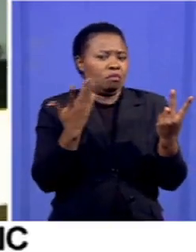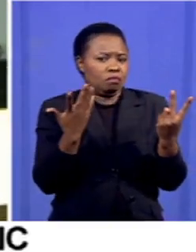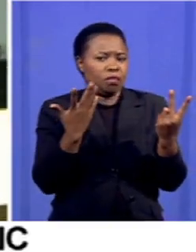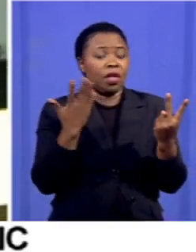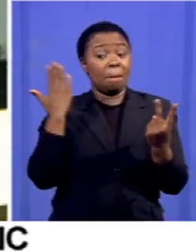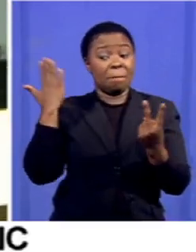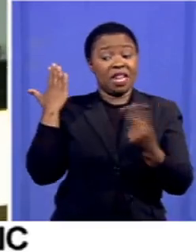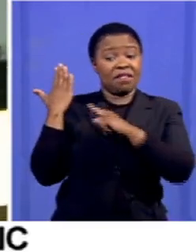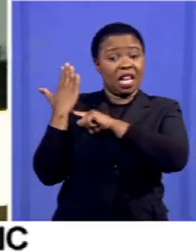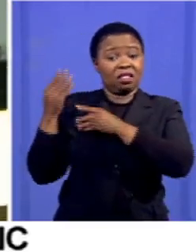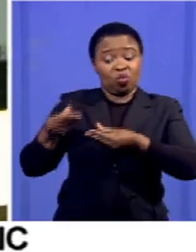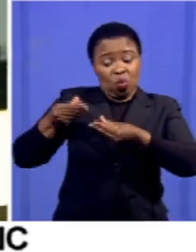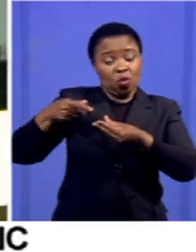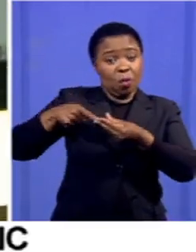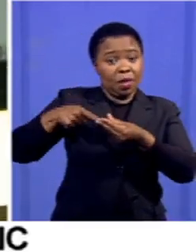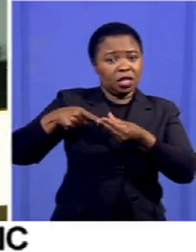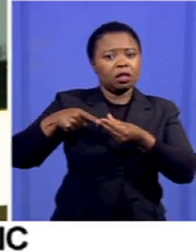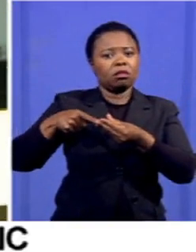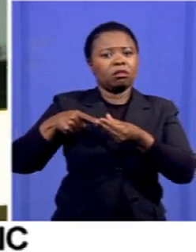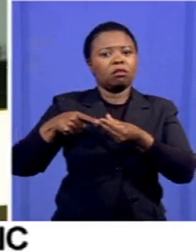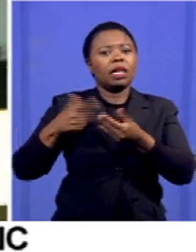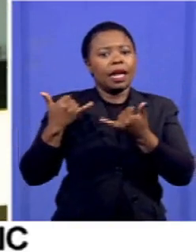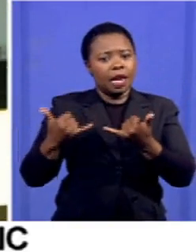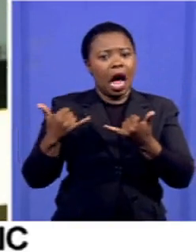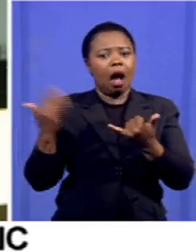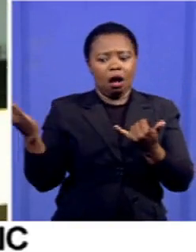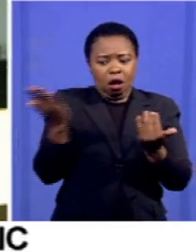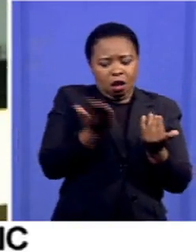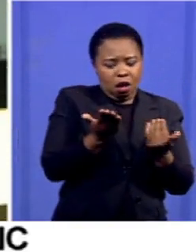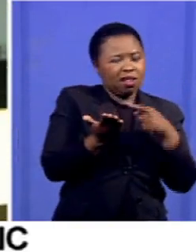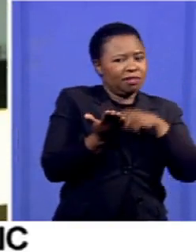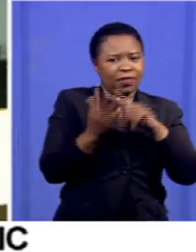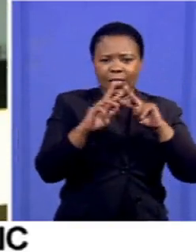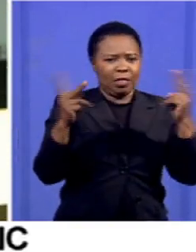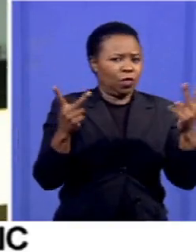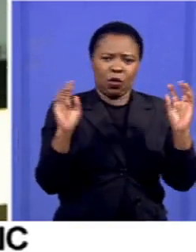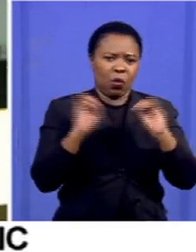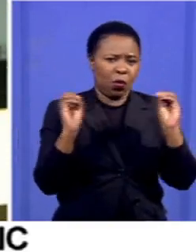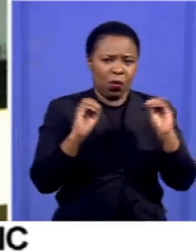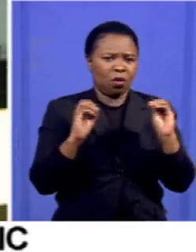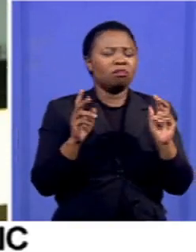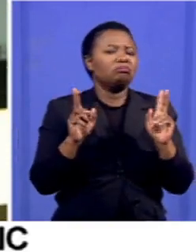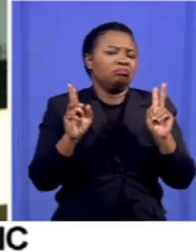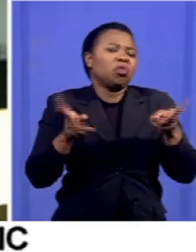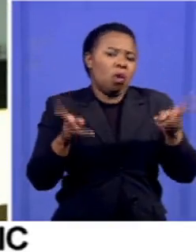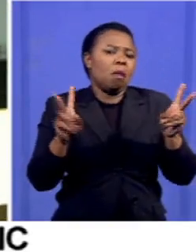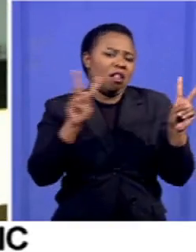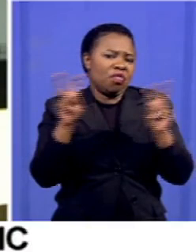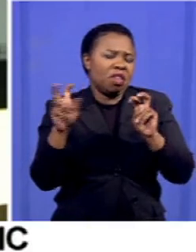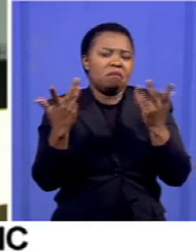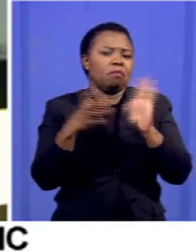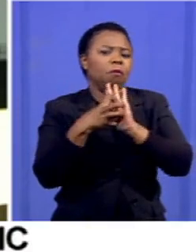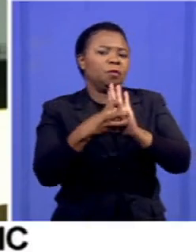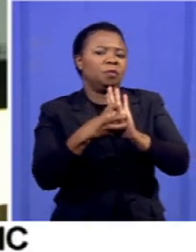in previous times. So they talk about the usual themes. So, for example, they talk about